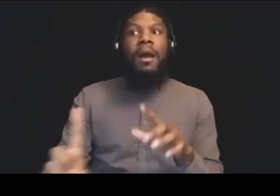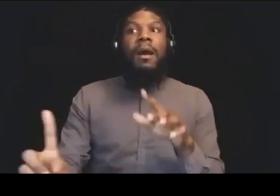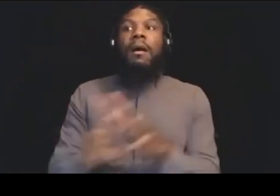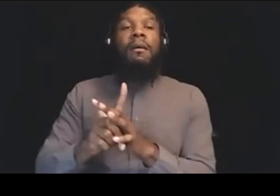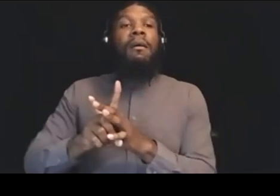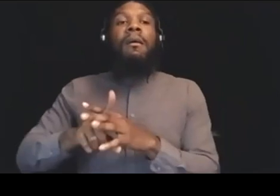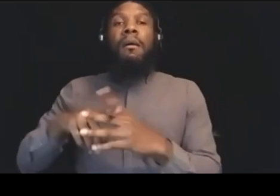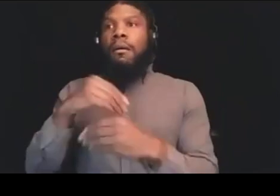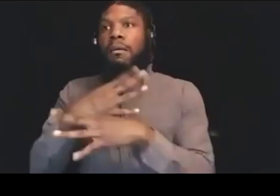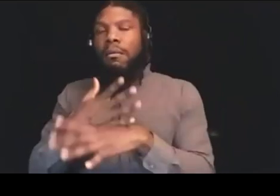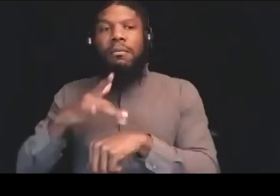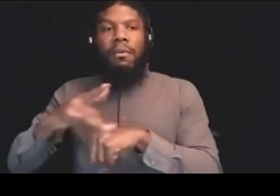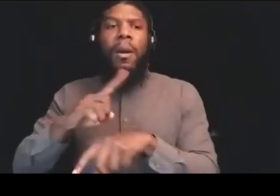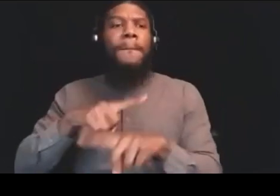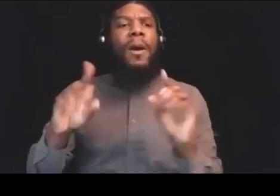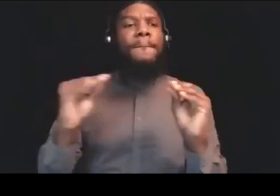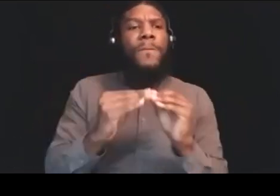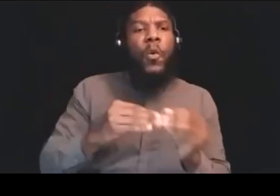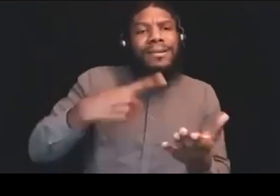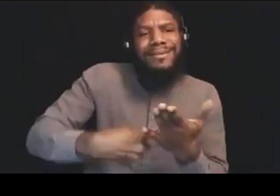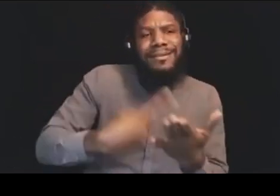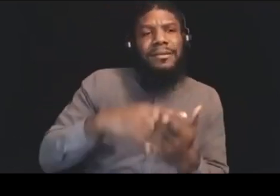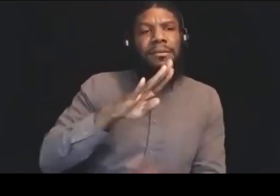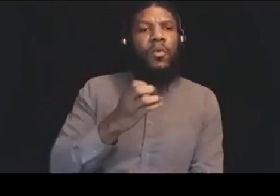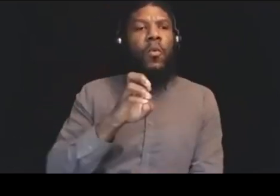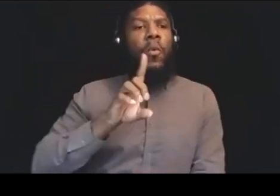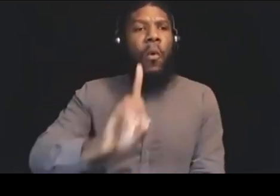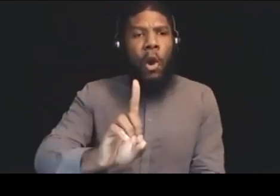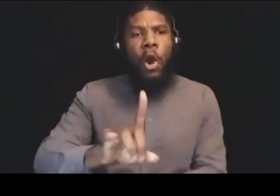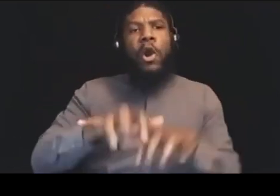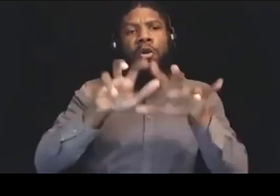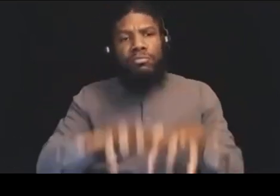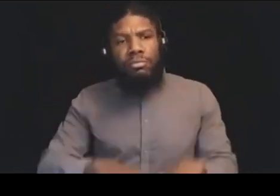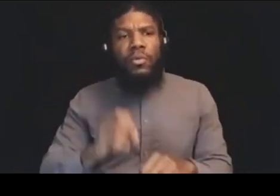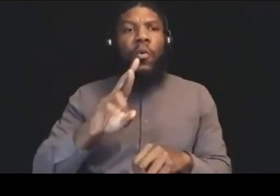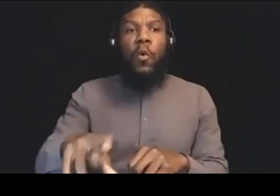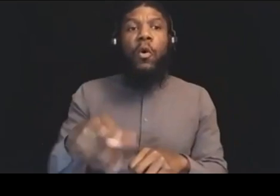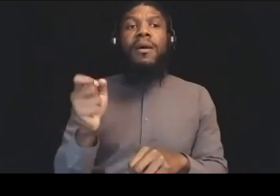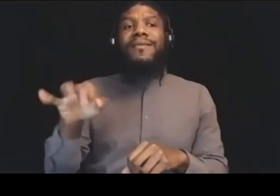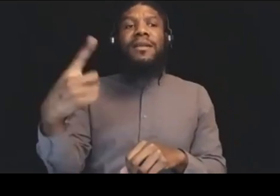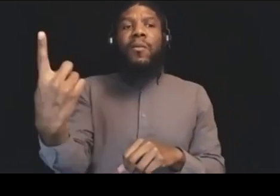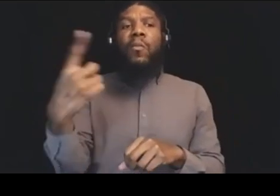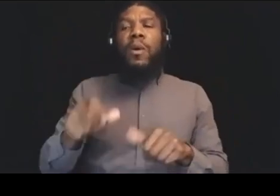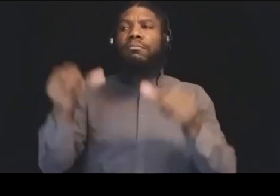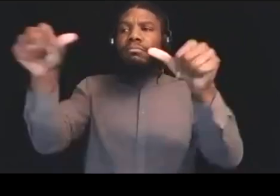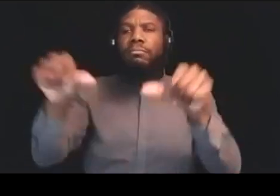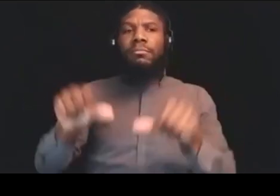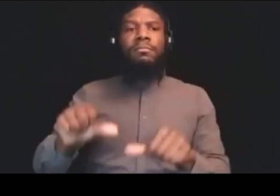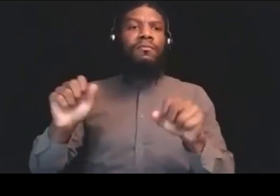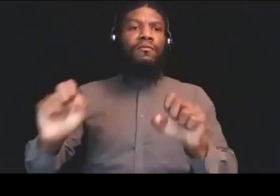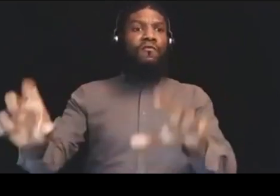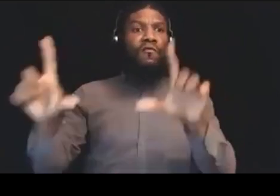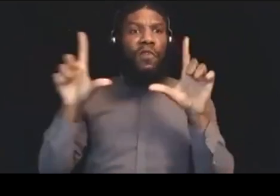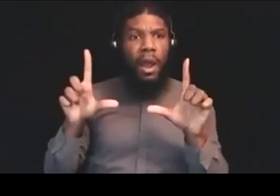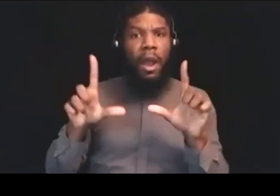again, like more discussion board oriented or based around maybe a blog post kind of engagement. That might be